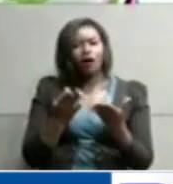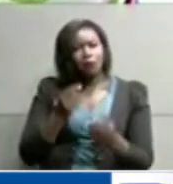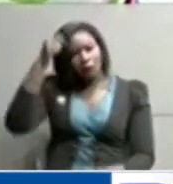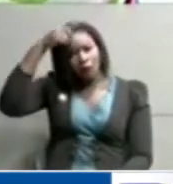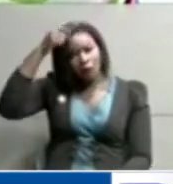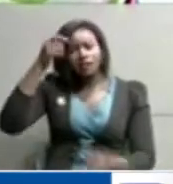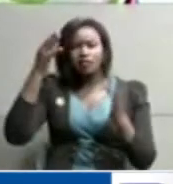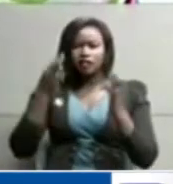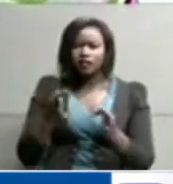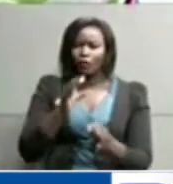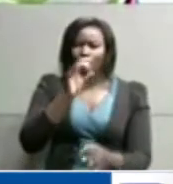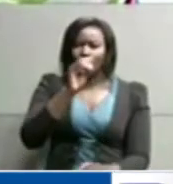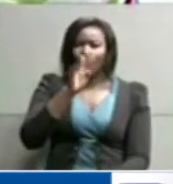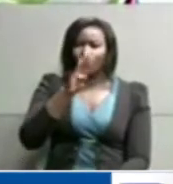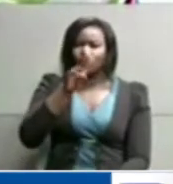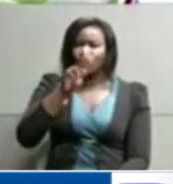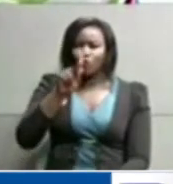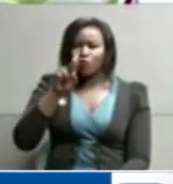This Obuku man.